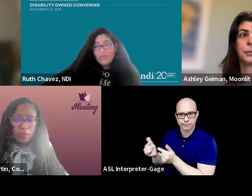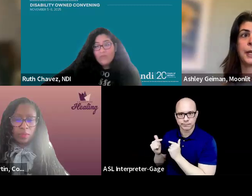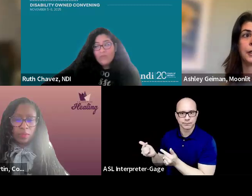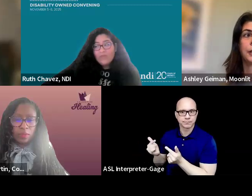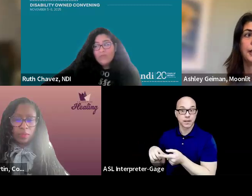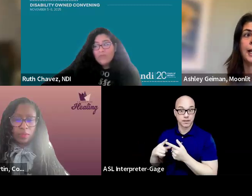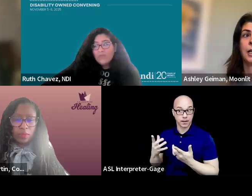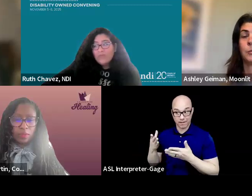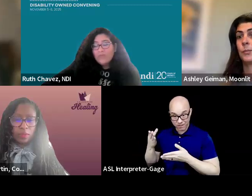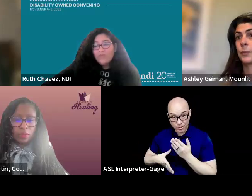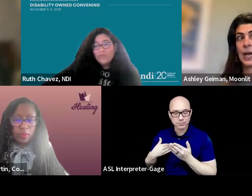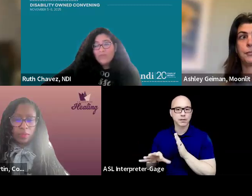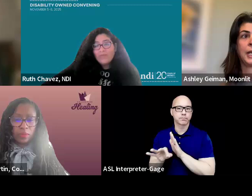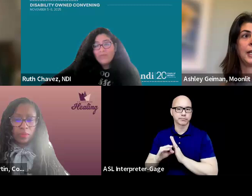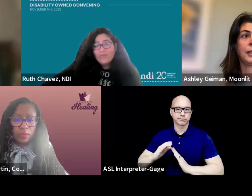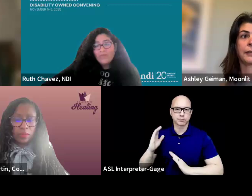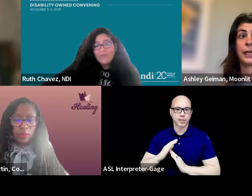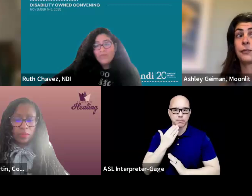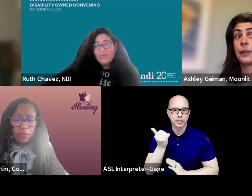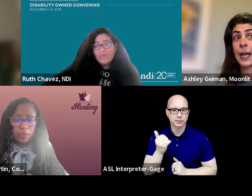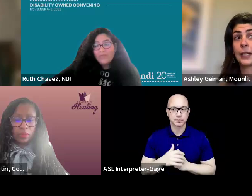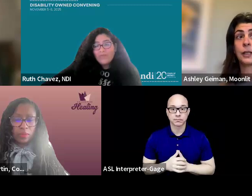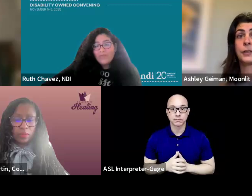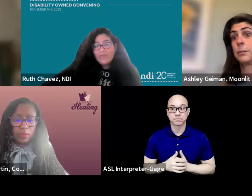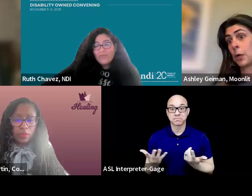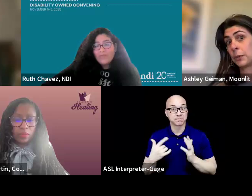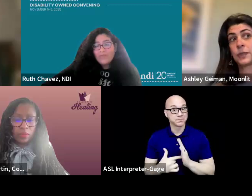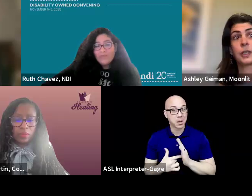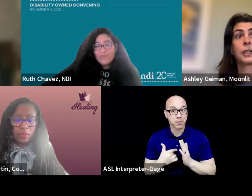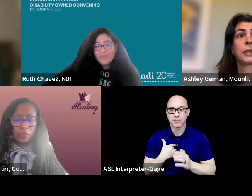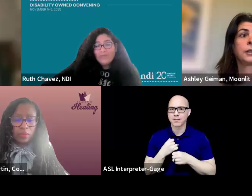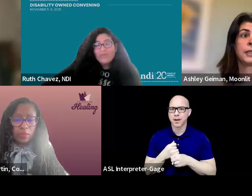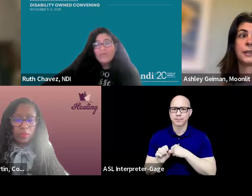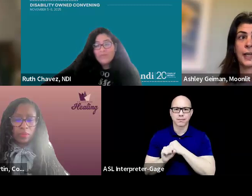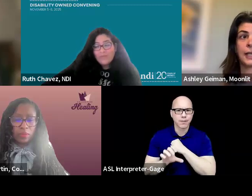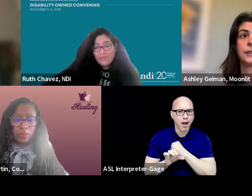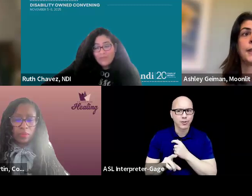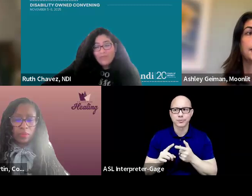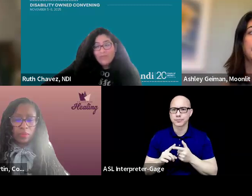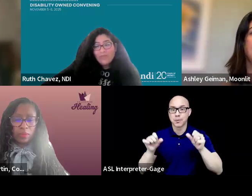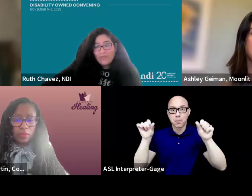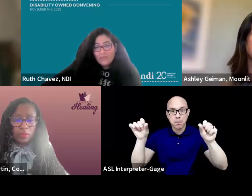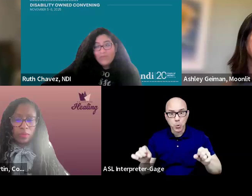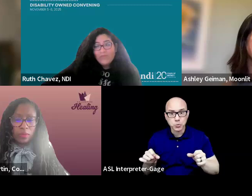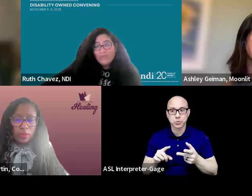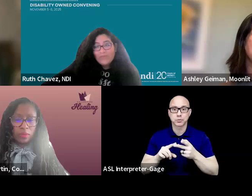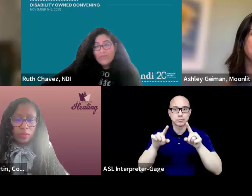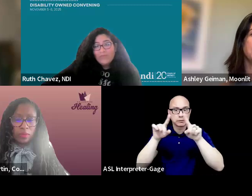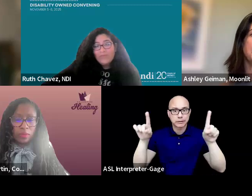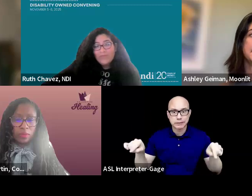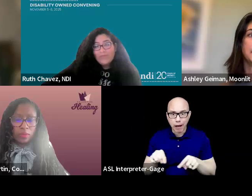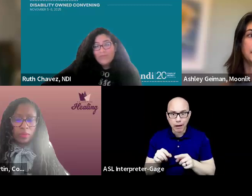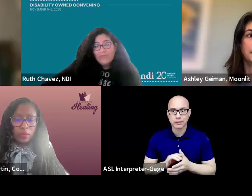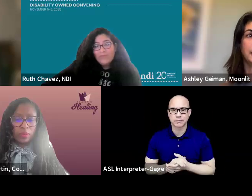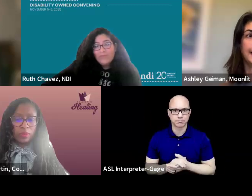the best from there. I've made like flyers and posters and signs, things like that,